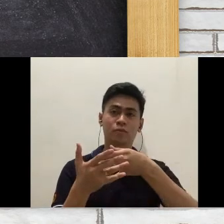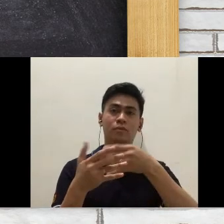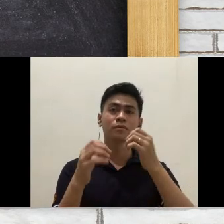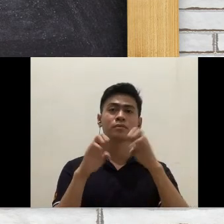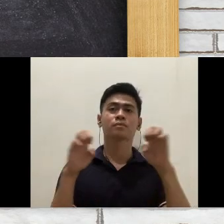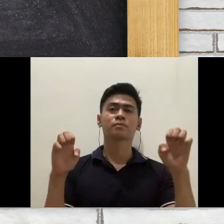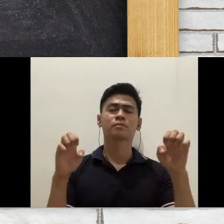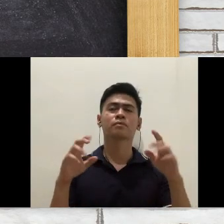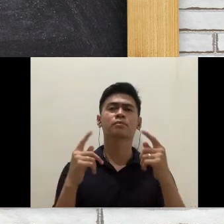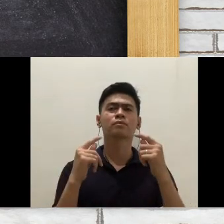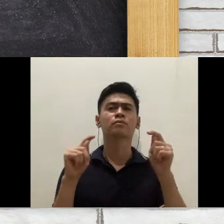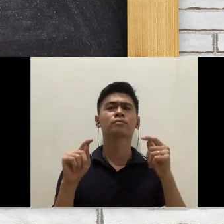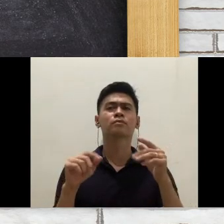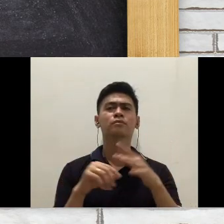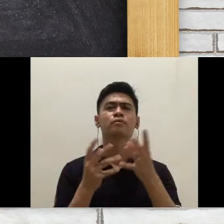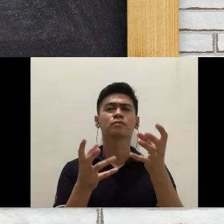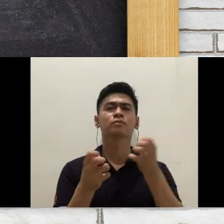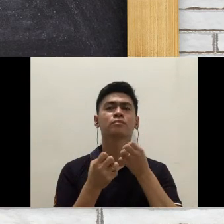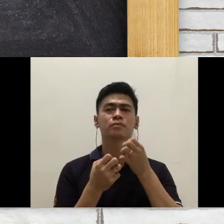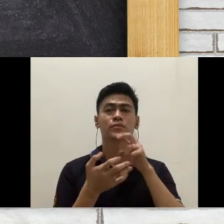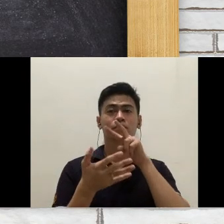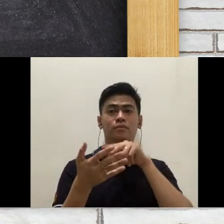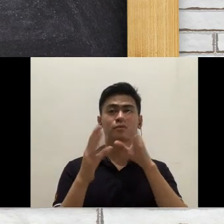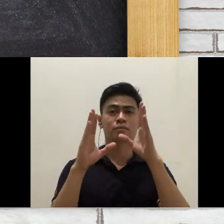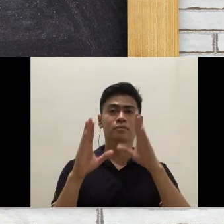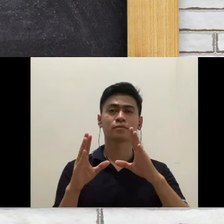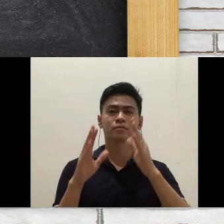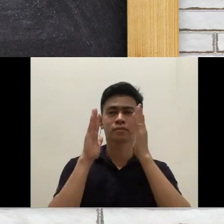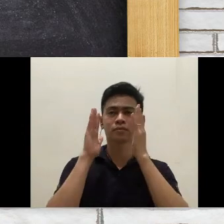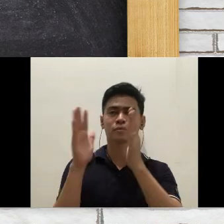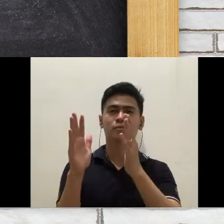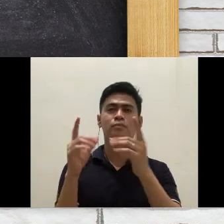rather than pure emotion about an issue.